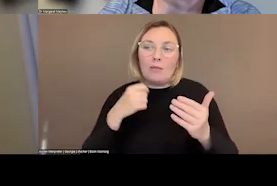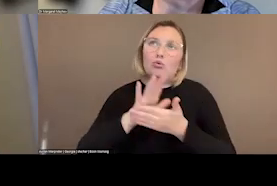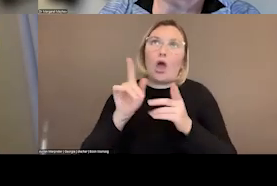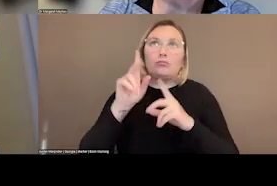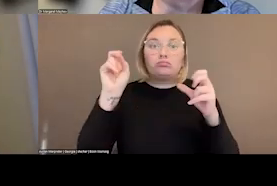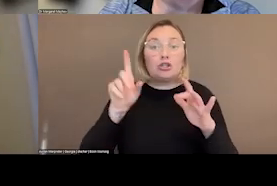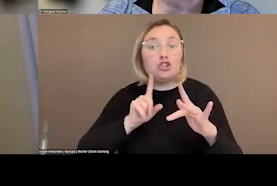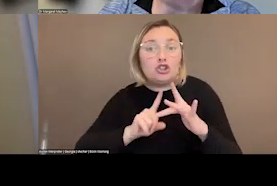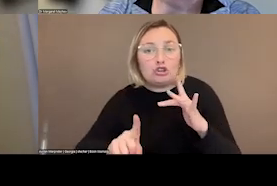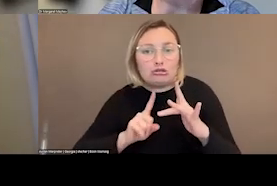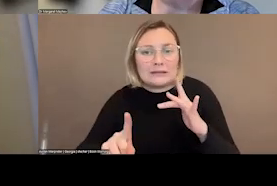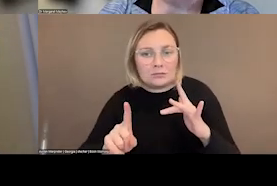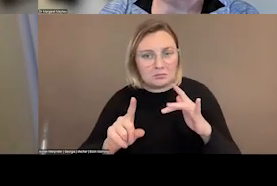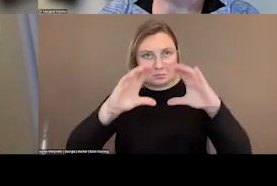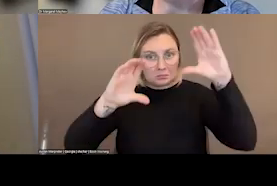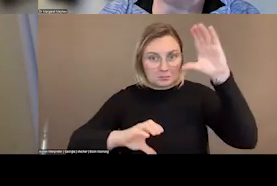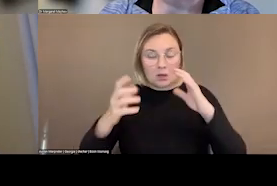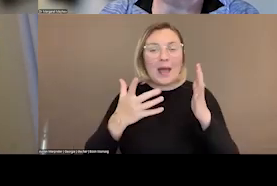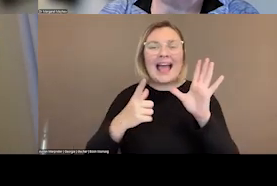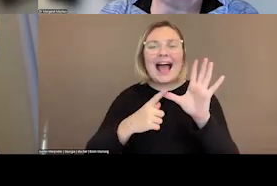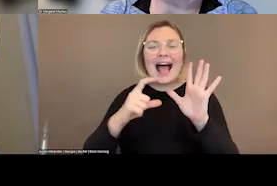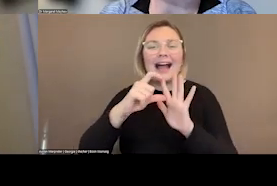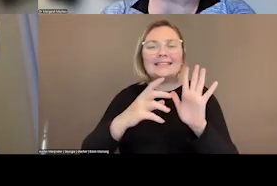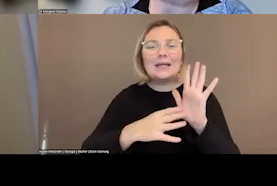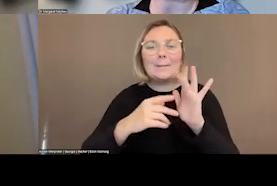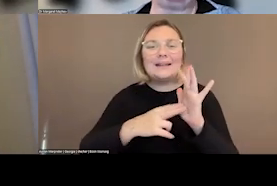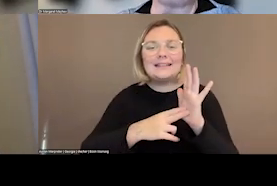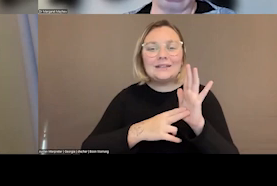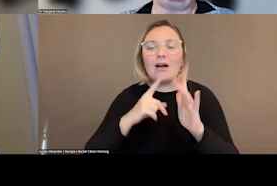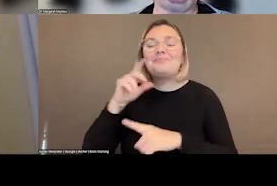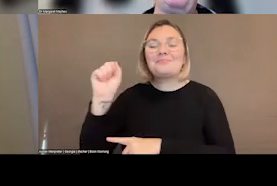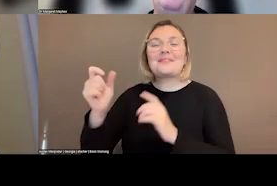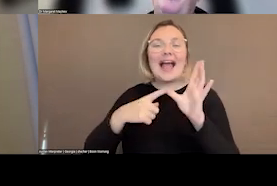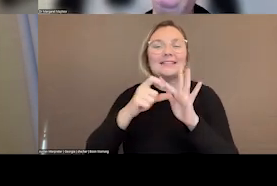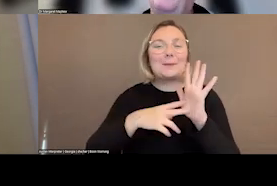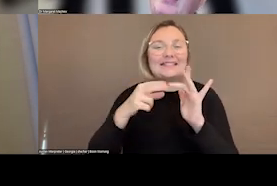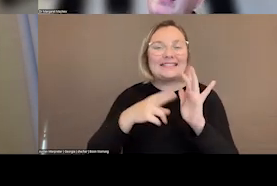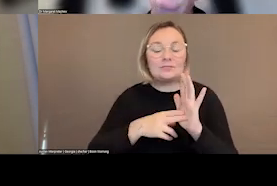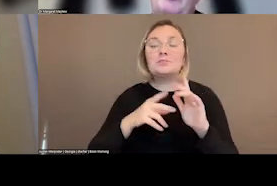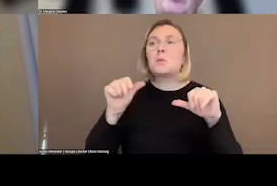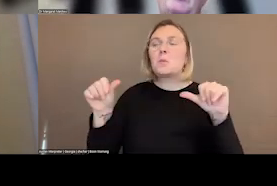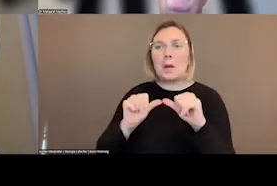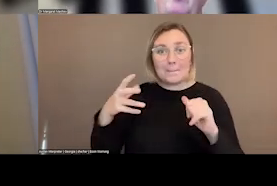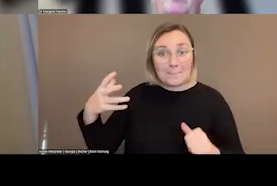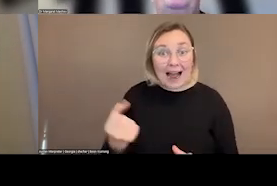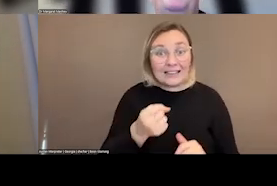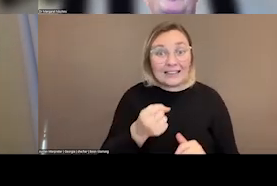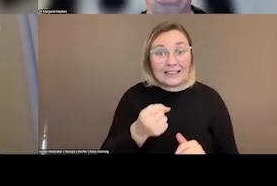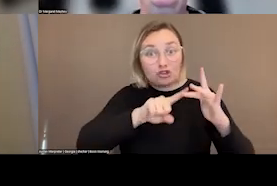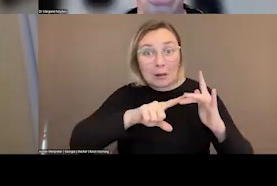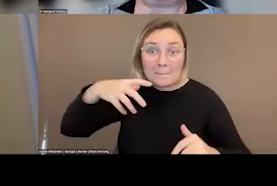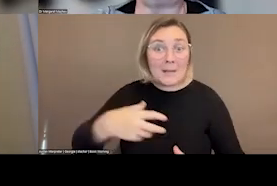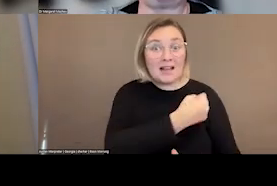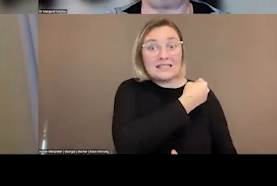insurance. So that Yep. would be an administration cost because I'll probably have Yes. to get insurance for it. Okay. Yep. And am I required to have insurance just so if I have a